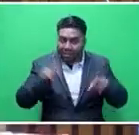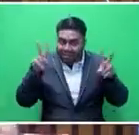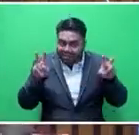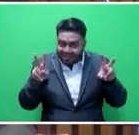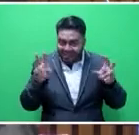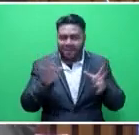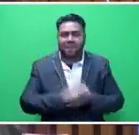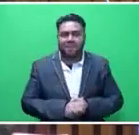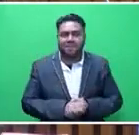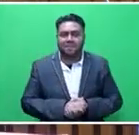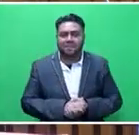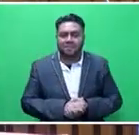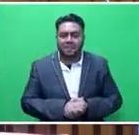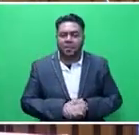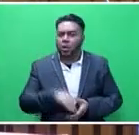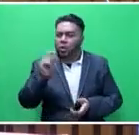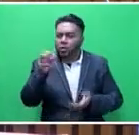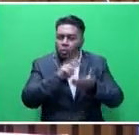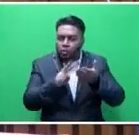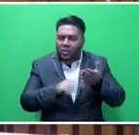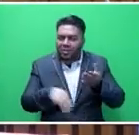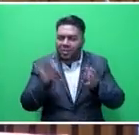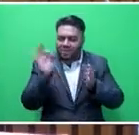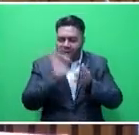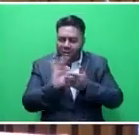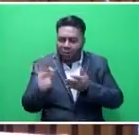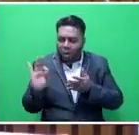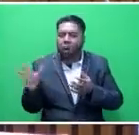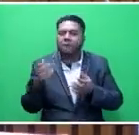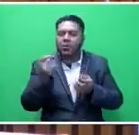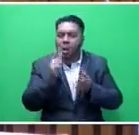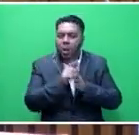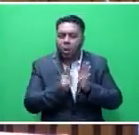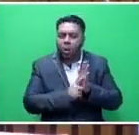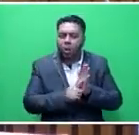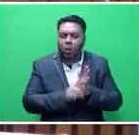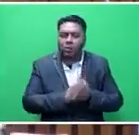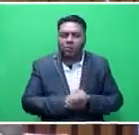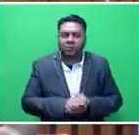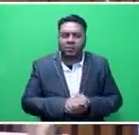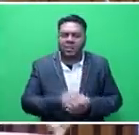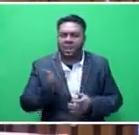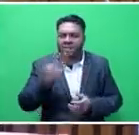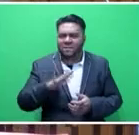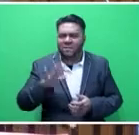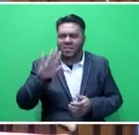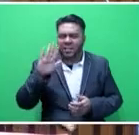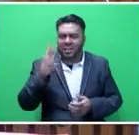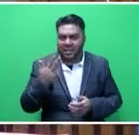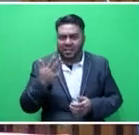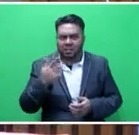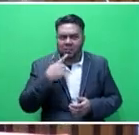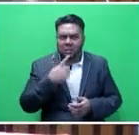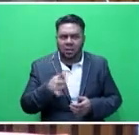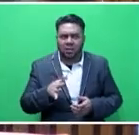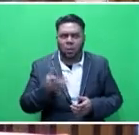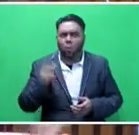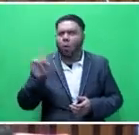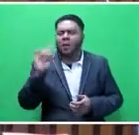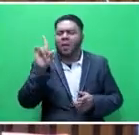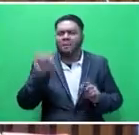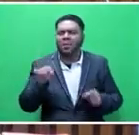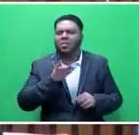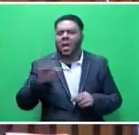You need to read the fine details of the law. The other one, Mr. Speaker, says 59. And she had a go at the Secretariat. She said, what have they